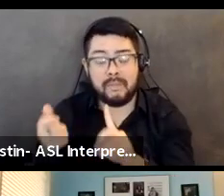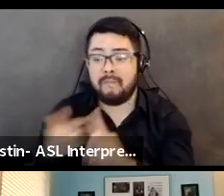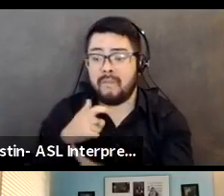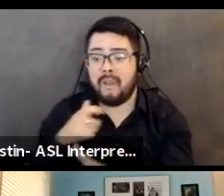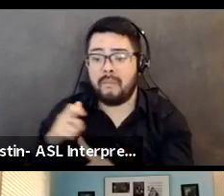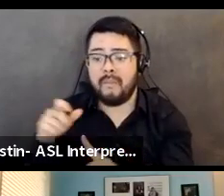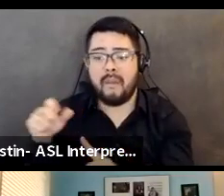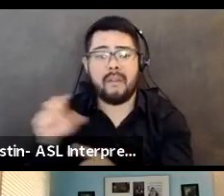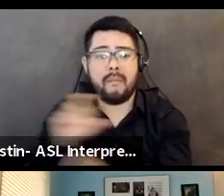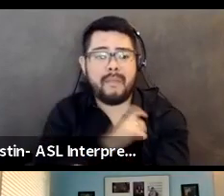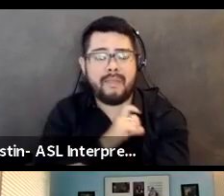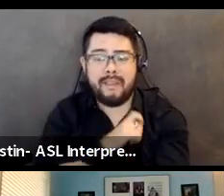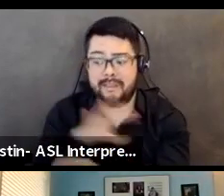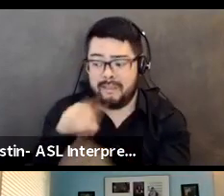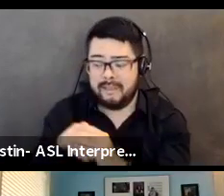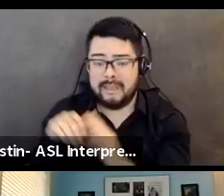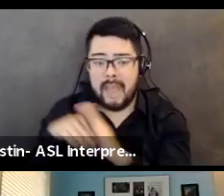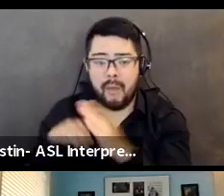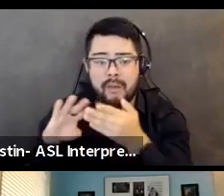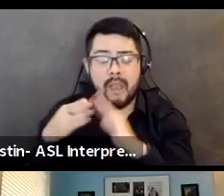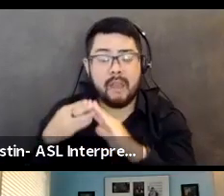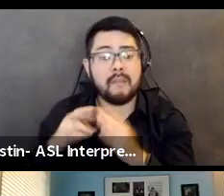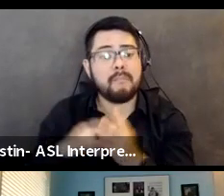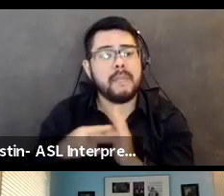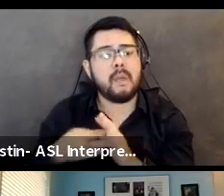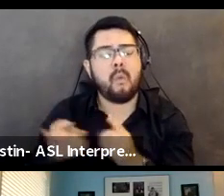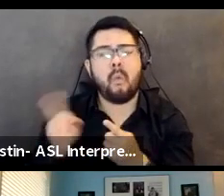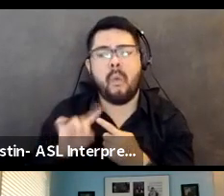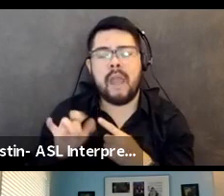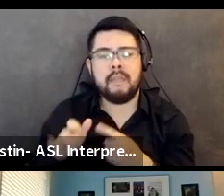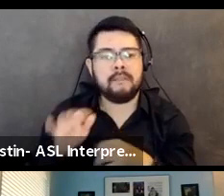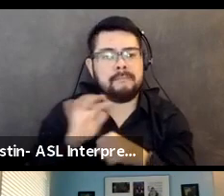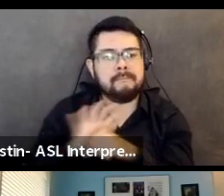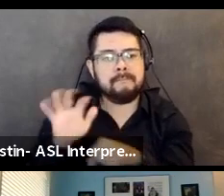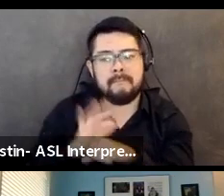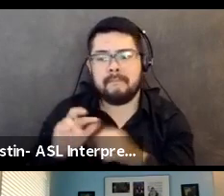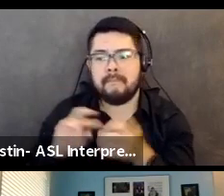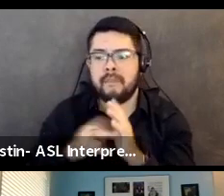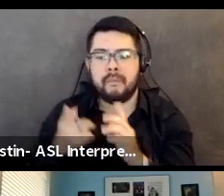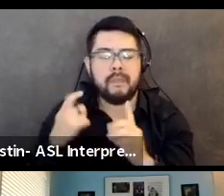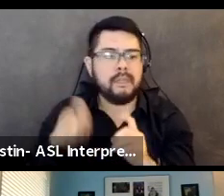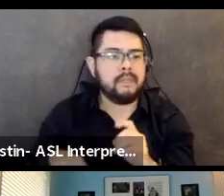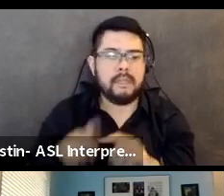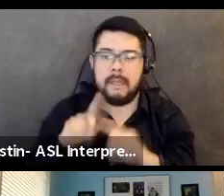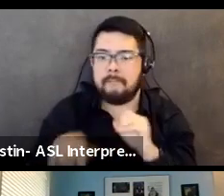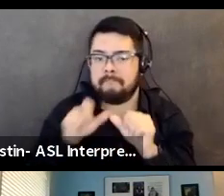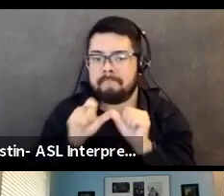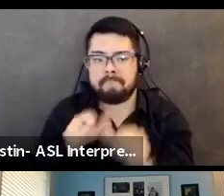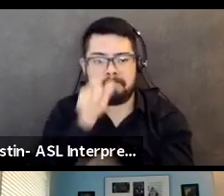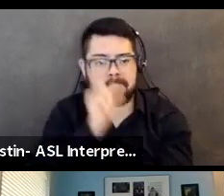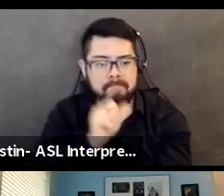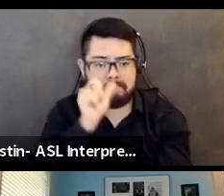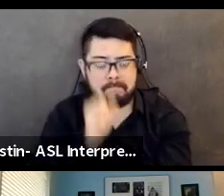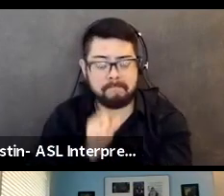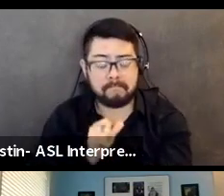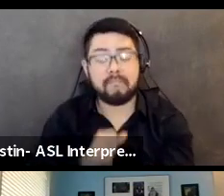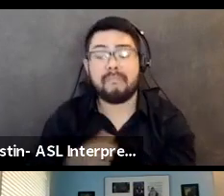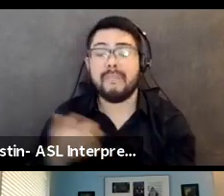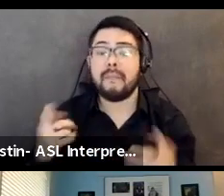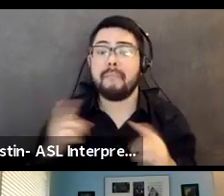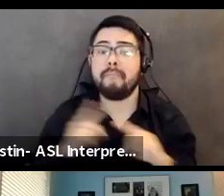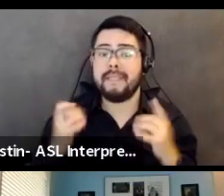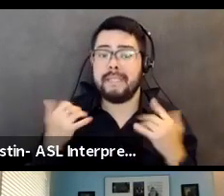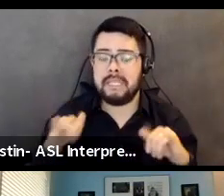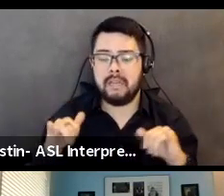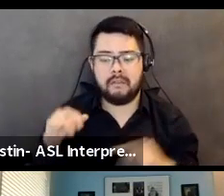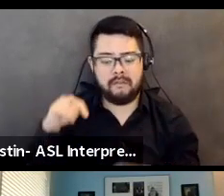enough what is the threshold to decide that enough is enough and yet and yet in a